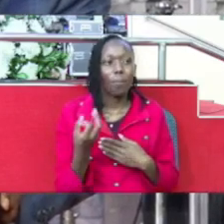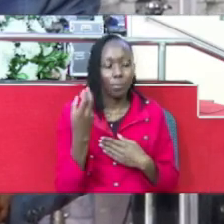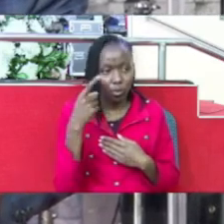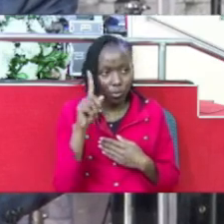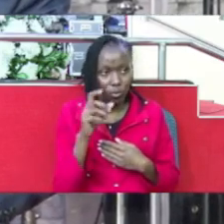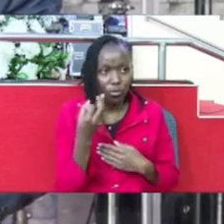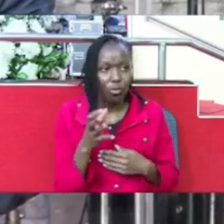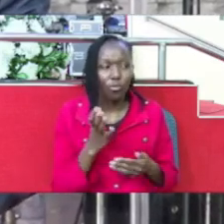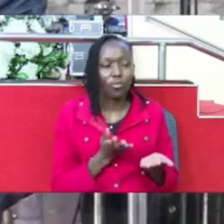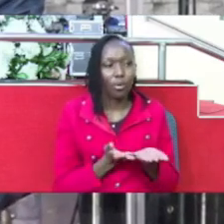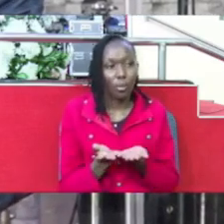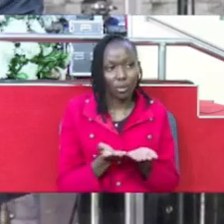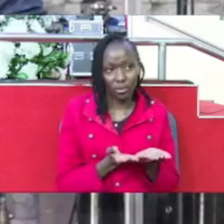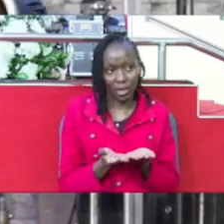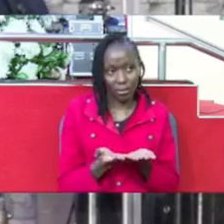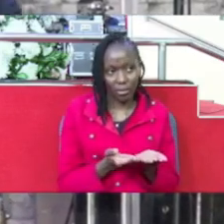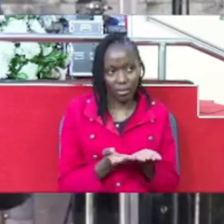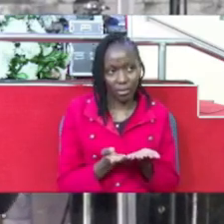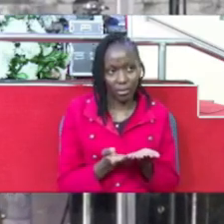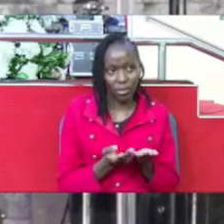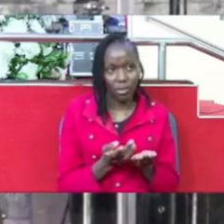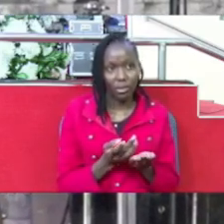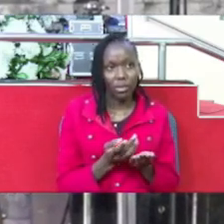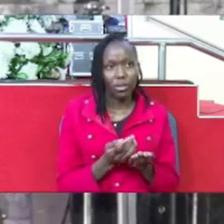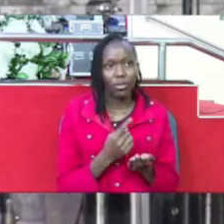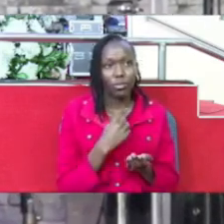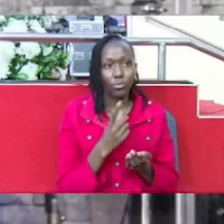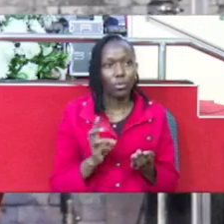ya kuhudumu. So therefore we can say that